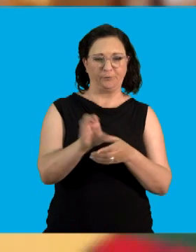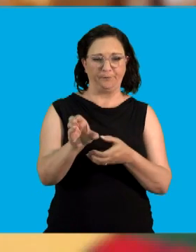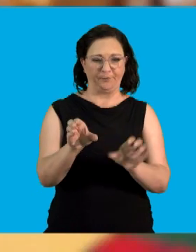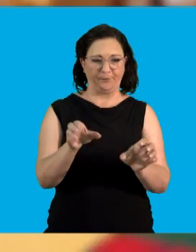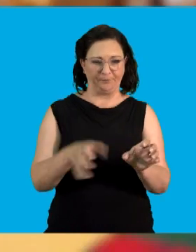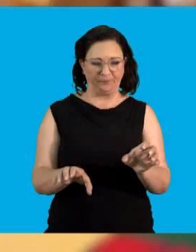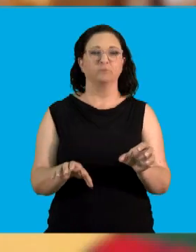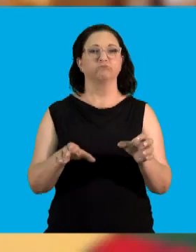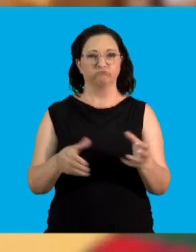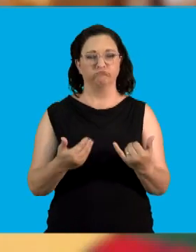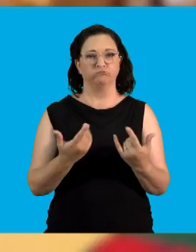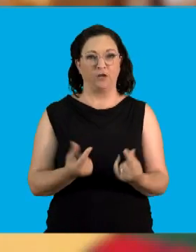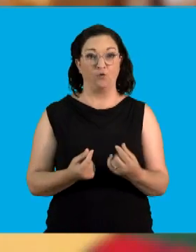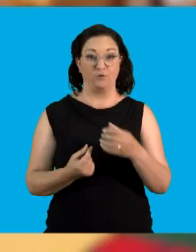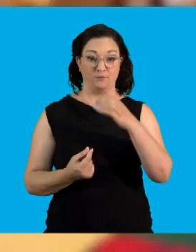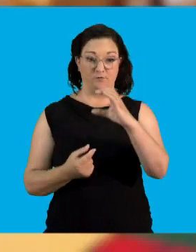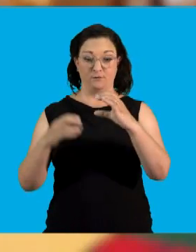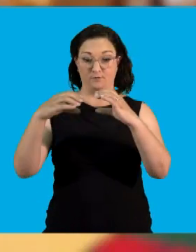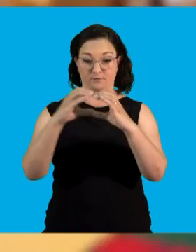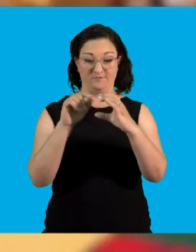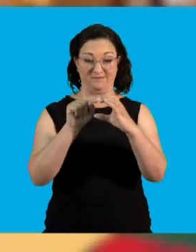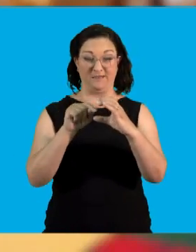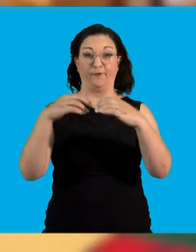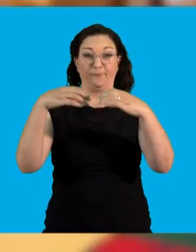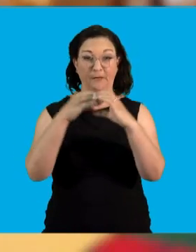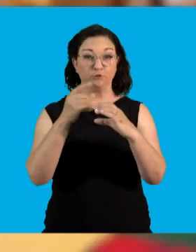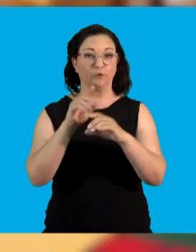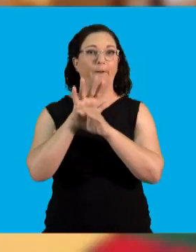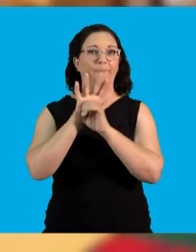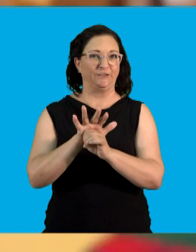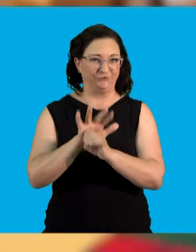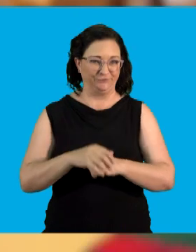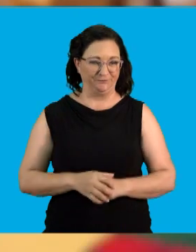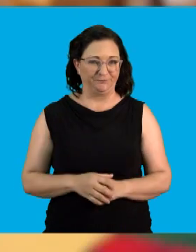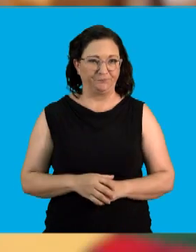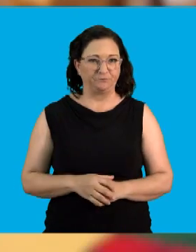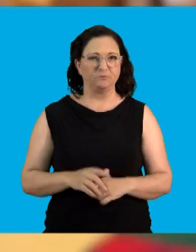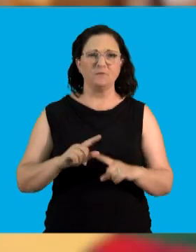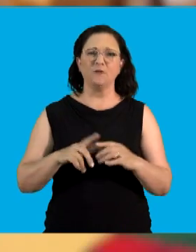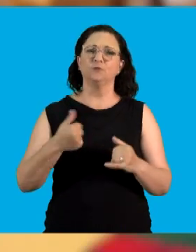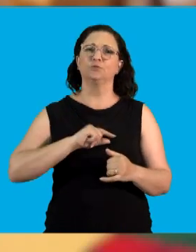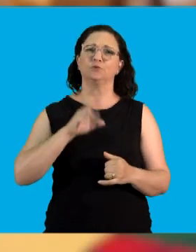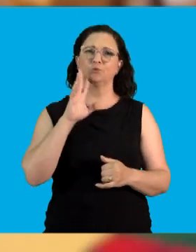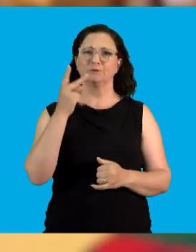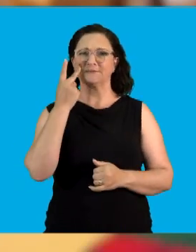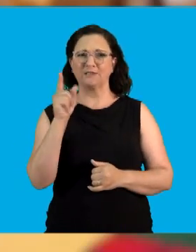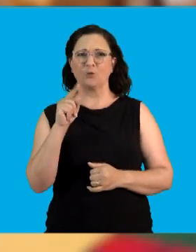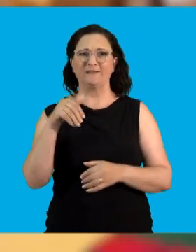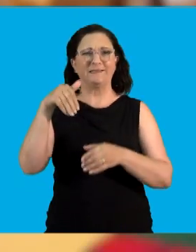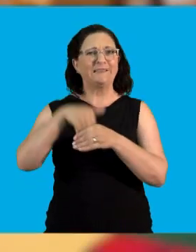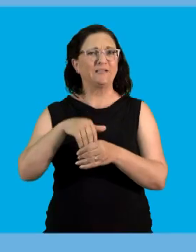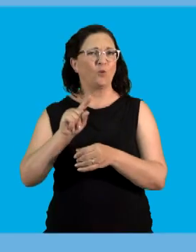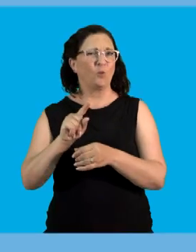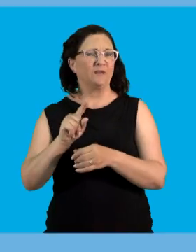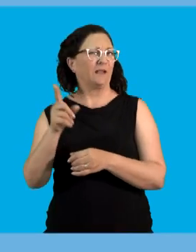concepts that we can tackle one at a time. So now, our main concept, our main idea is pressure. So within that one, we're going to be looking